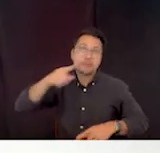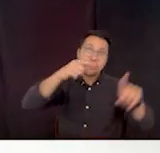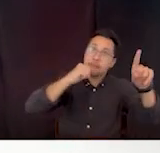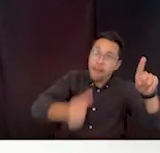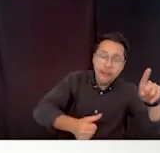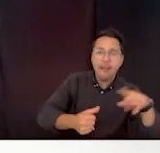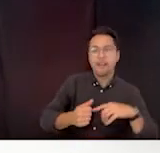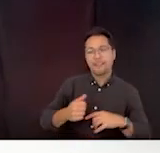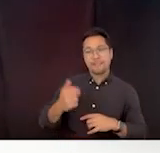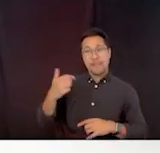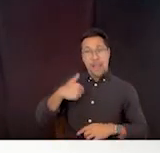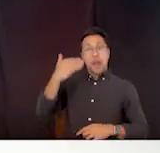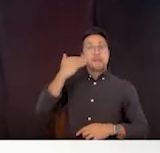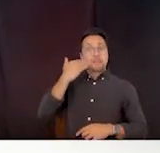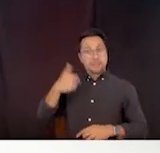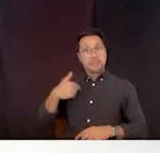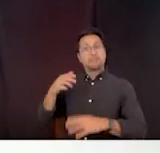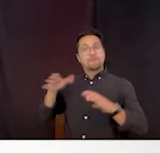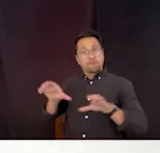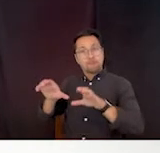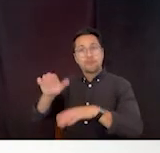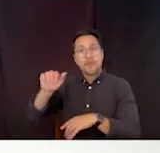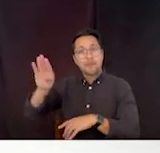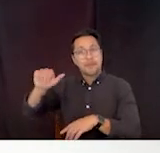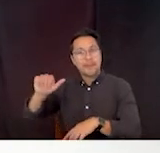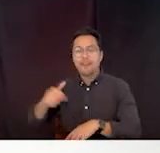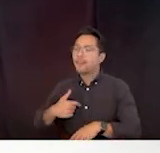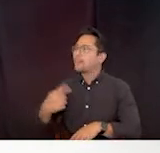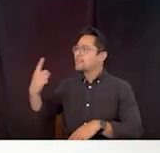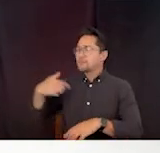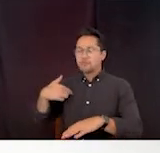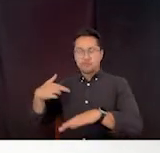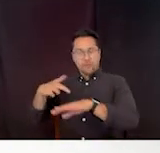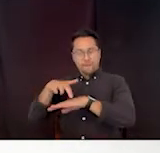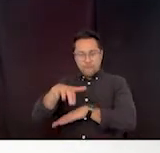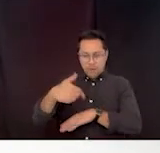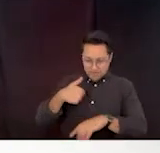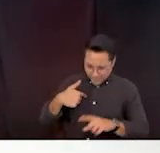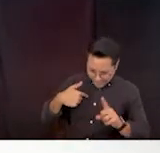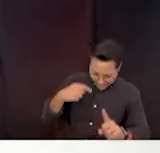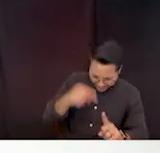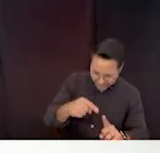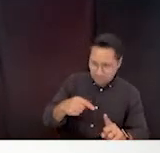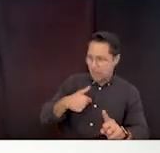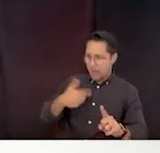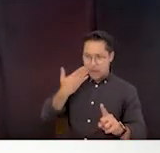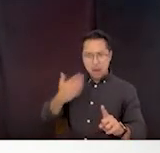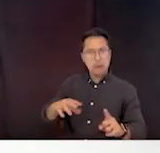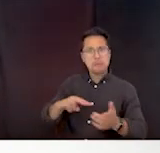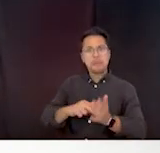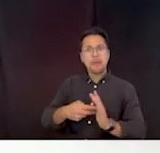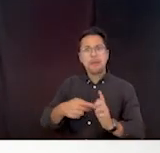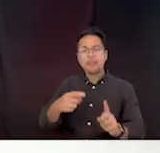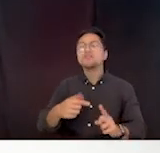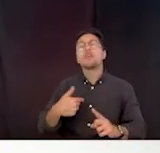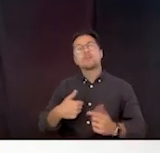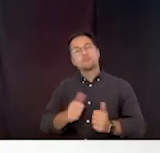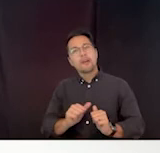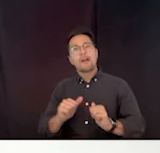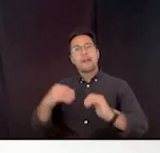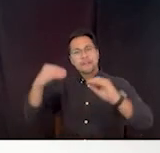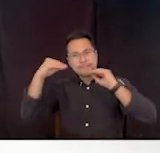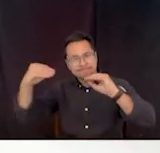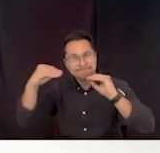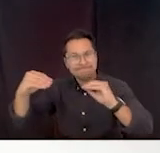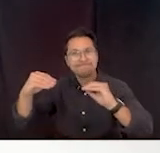I specifically do ABA, I get a lot of calls, I was referred for this, I don't even know what this is. So we're trying to take some of the guessing game out of that, and